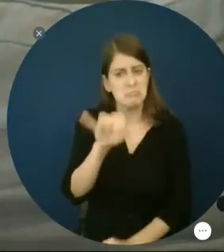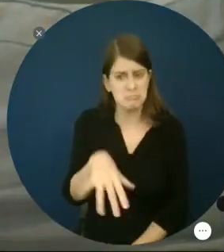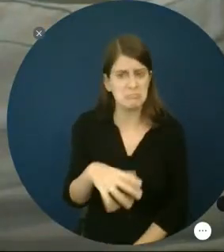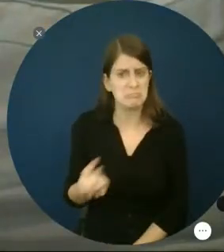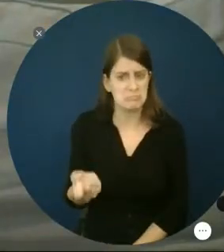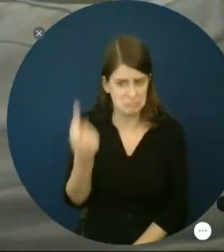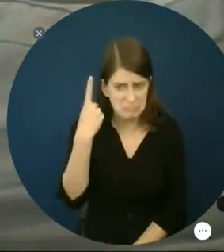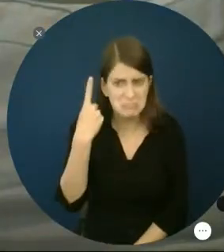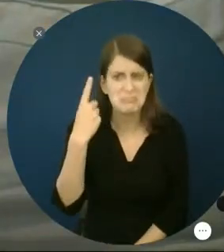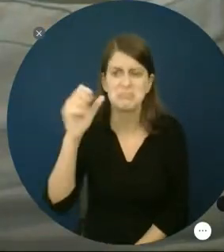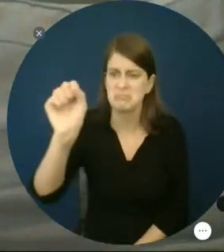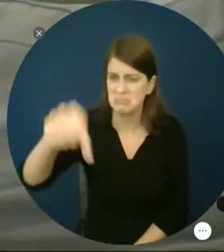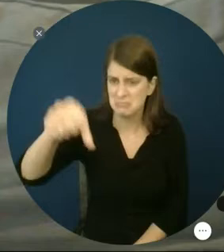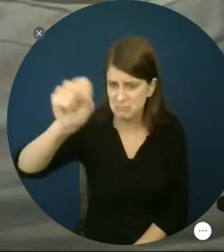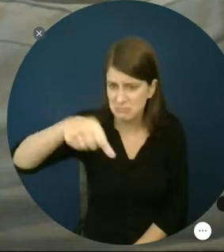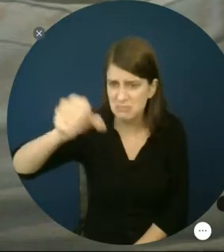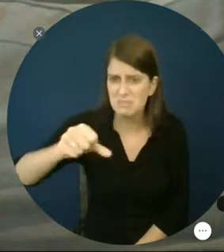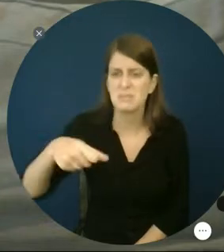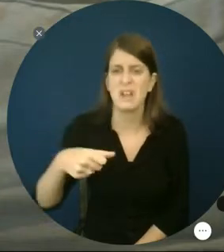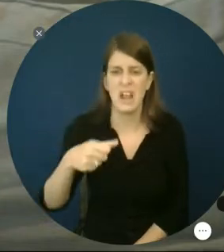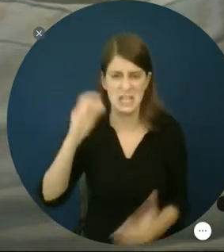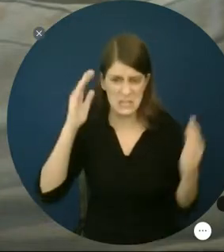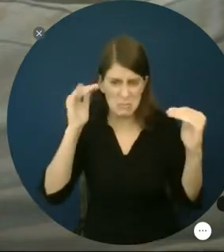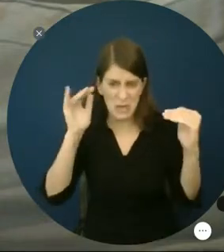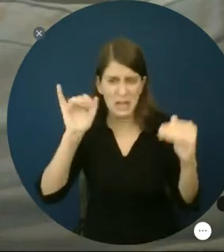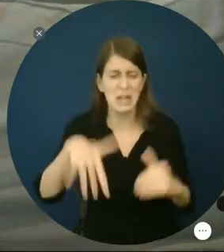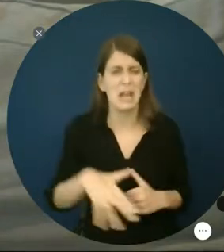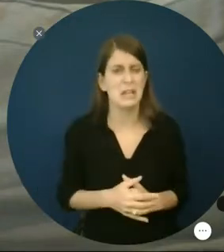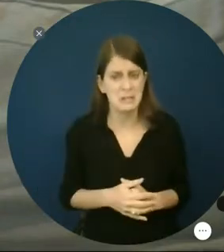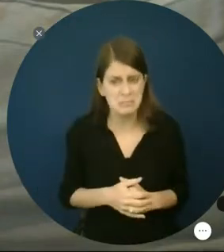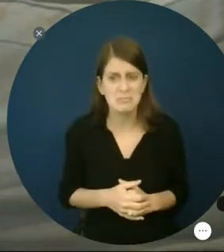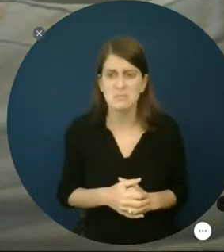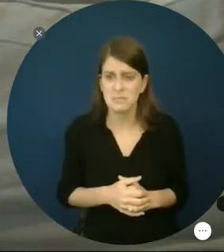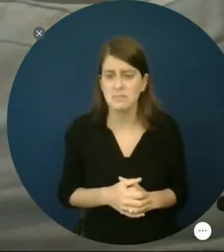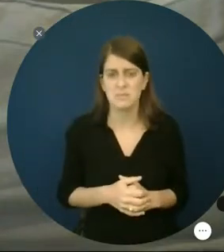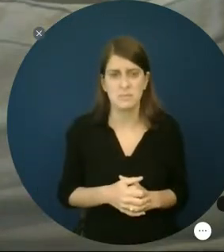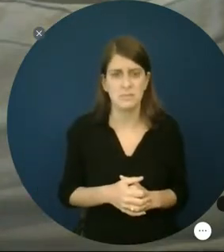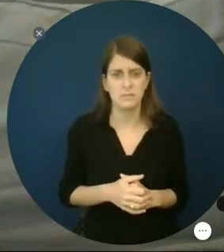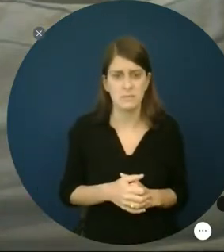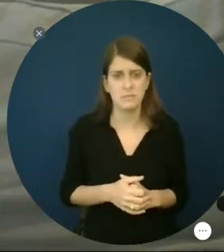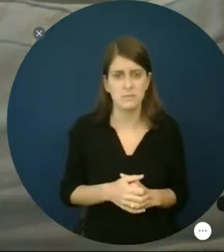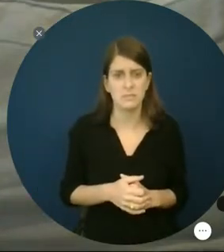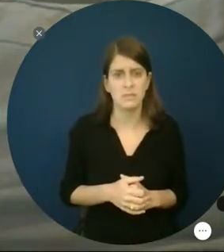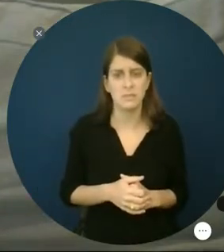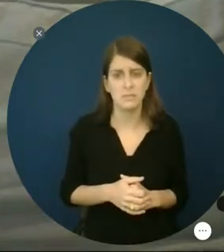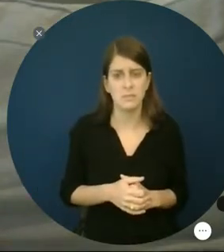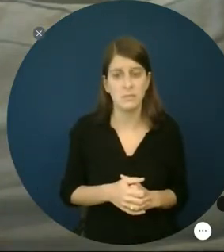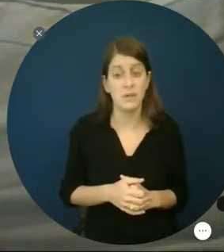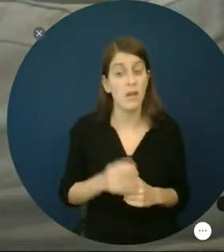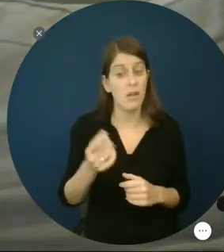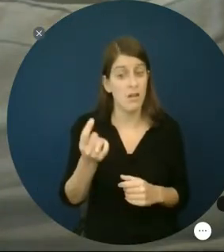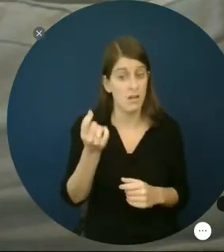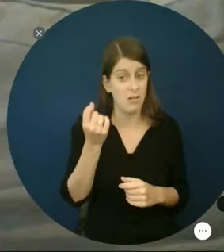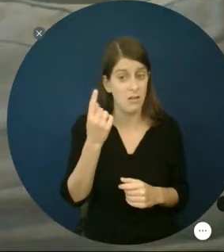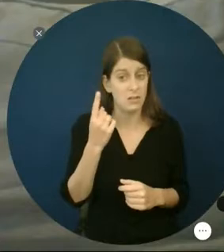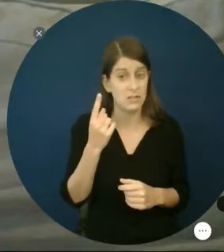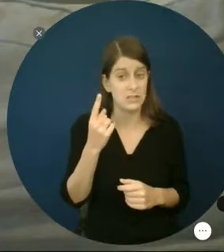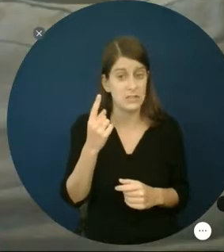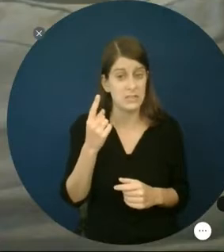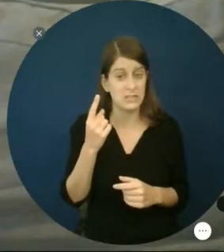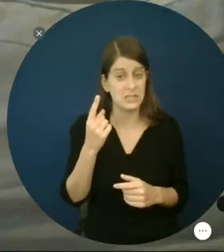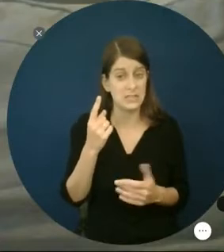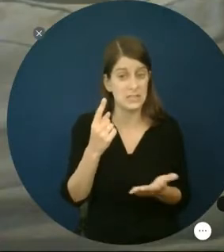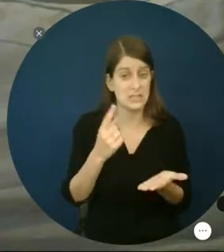absolutely. That would be the expected thing in a lot of situations. And also, what people consider